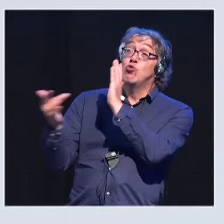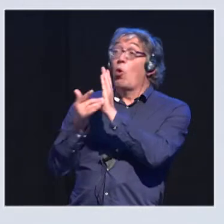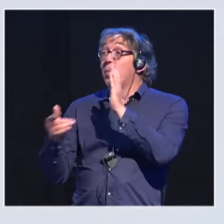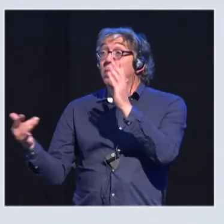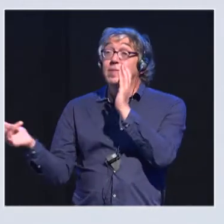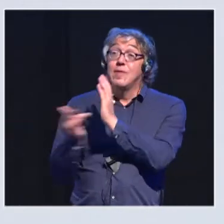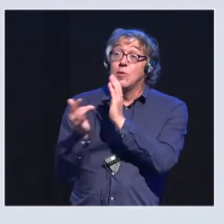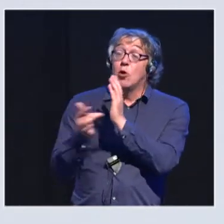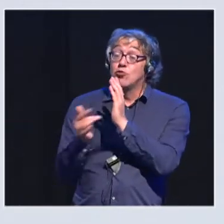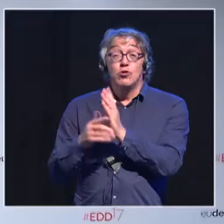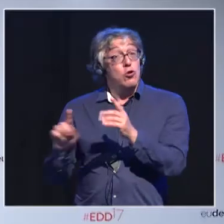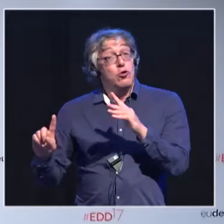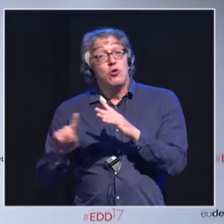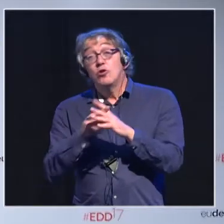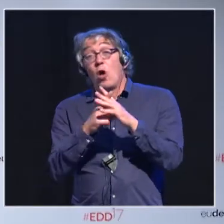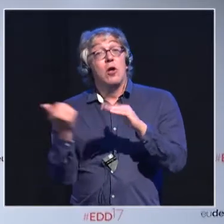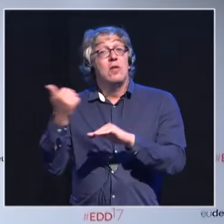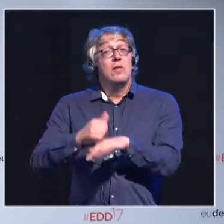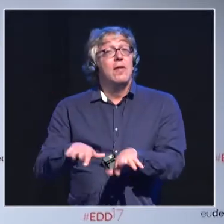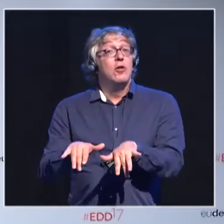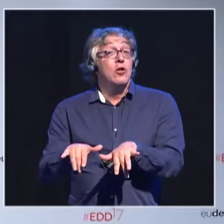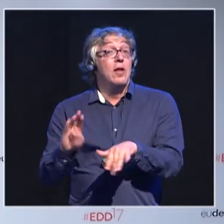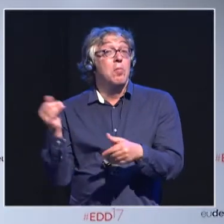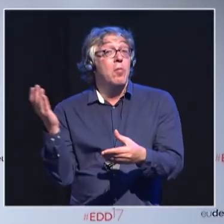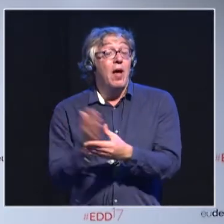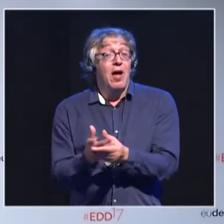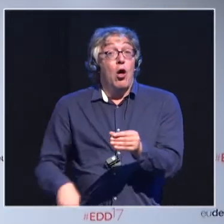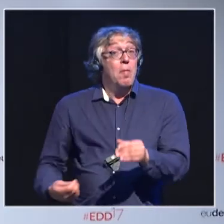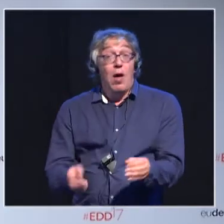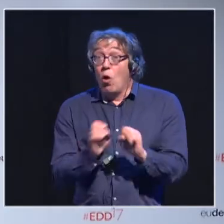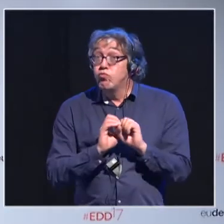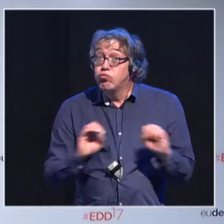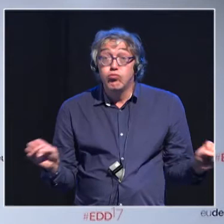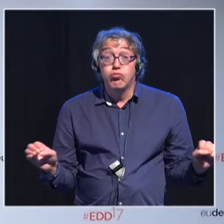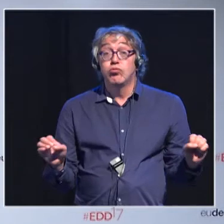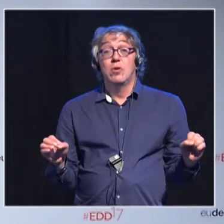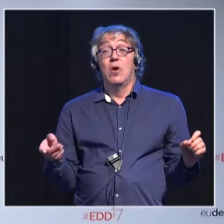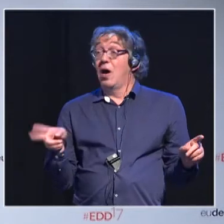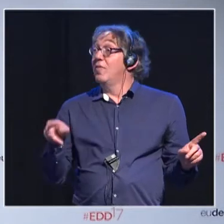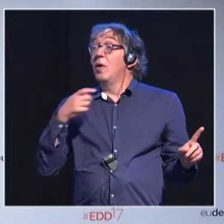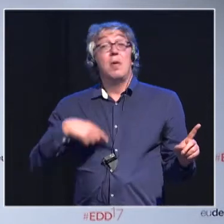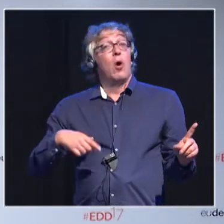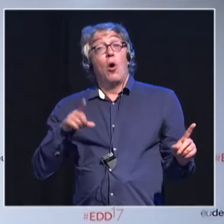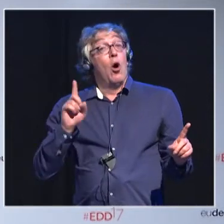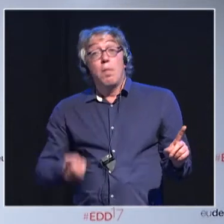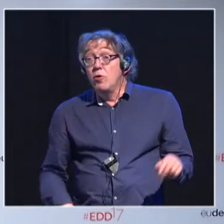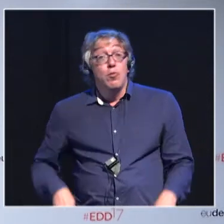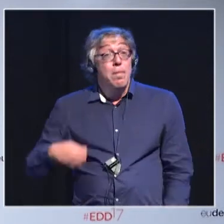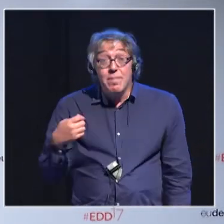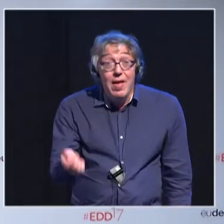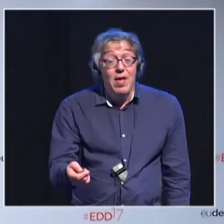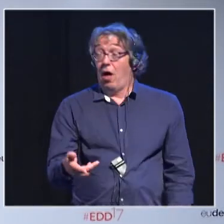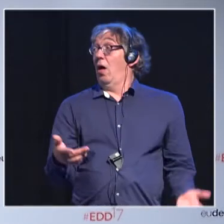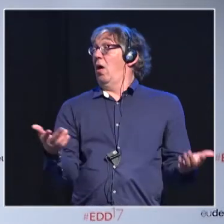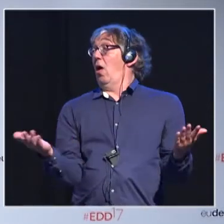system, those bank transactions via the internet that were free of charge, and if you don't have to pay, you have to take it. And this is